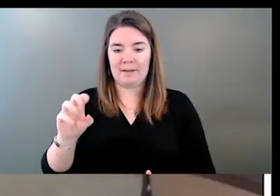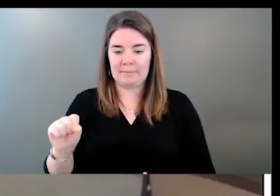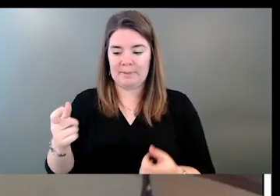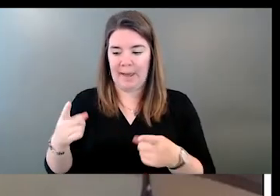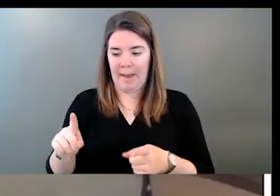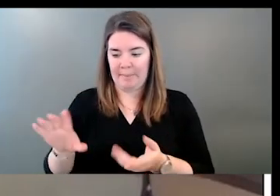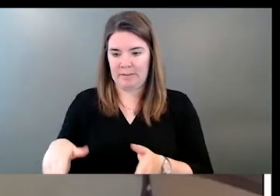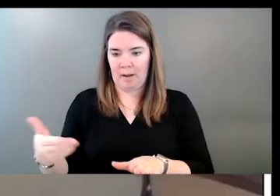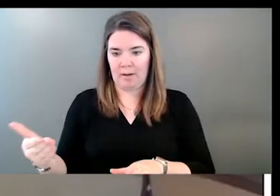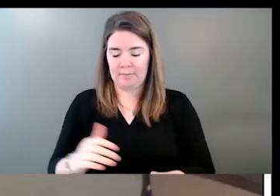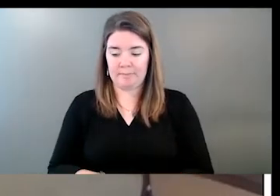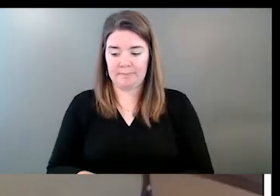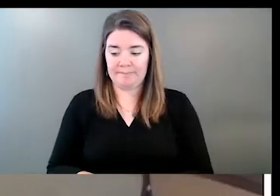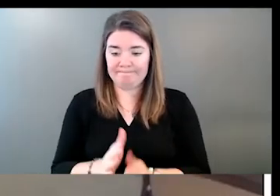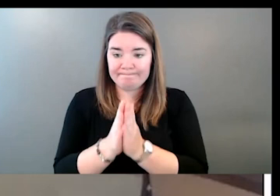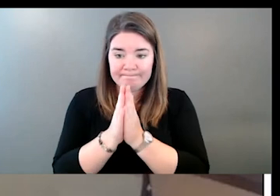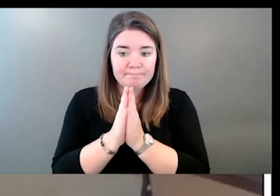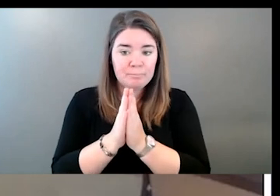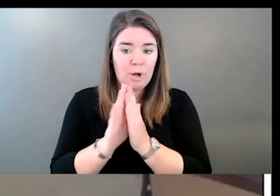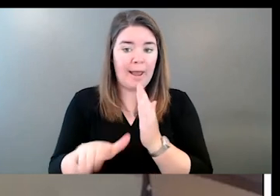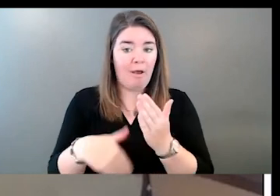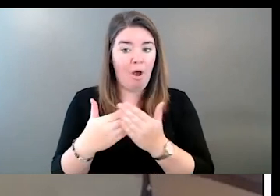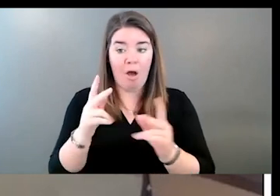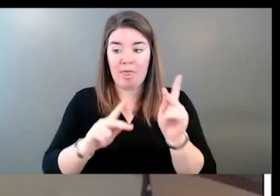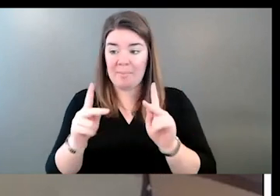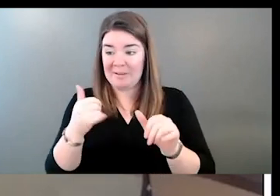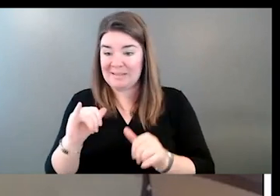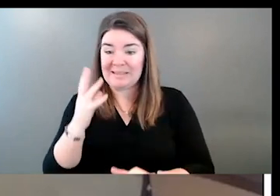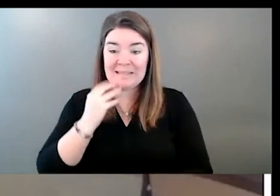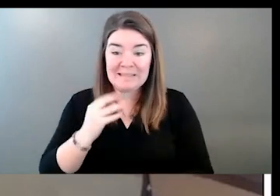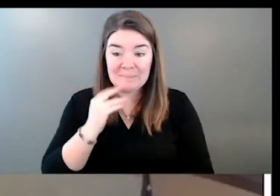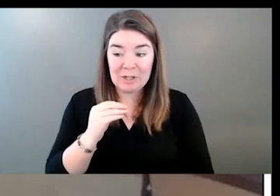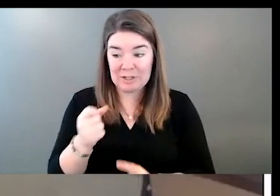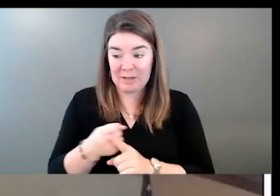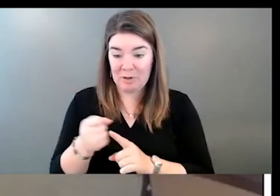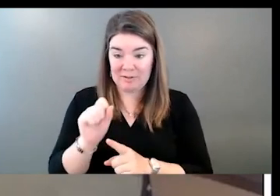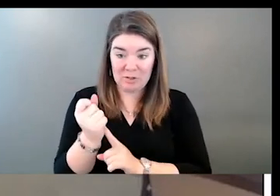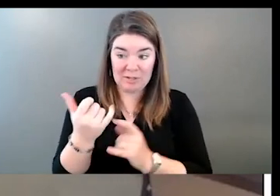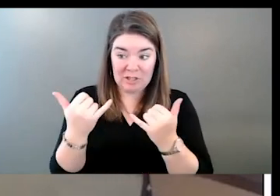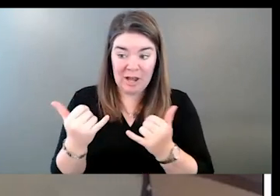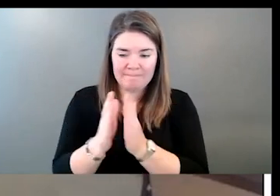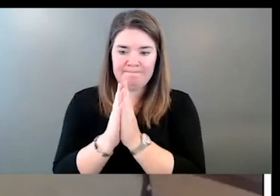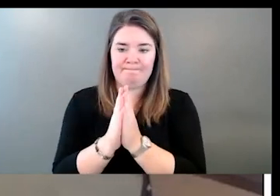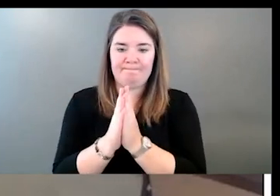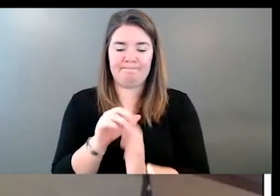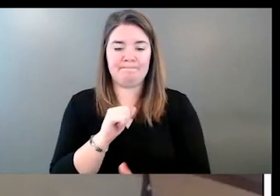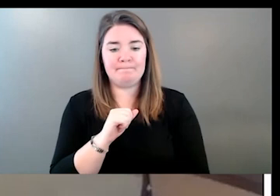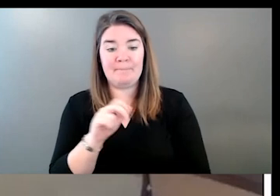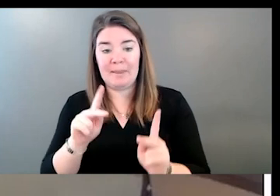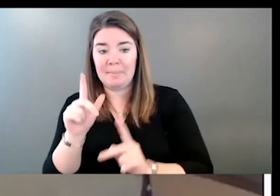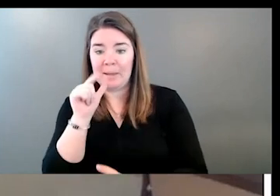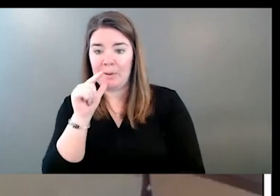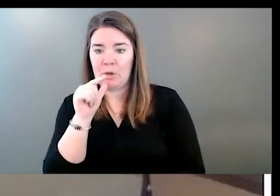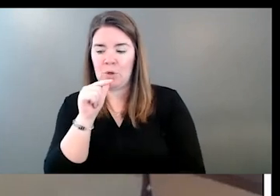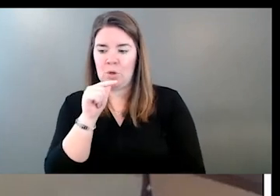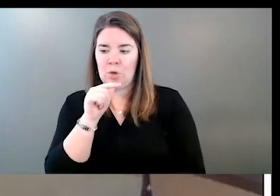We pray for the victims who are still in abusive situations, the ones who struggle with the aftermath of